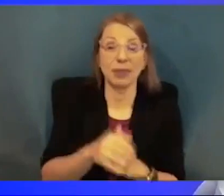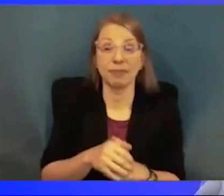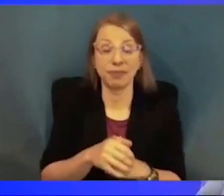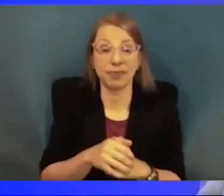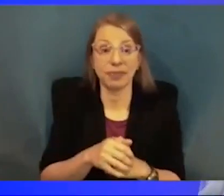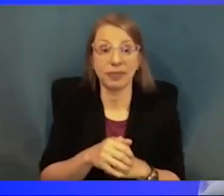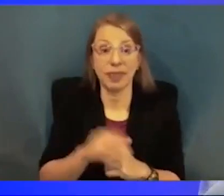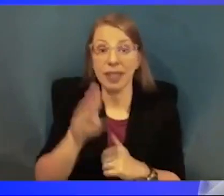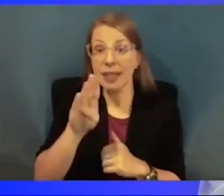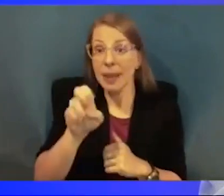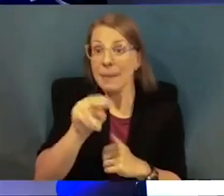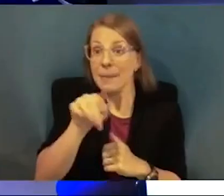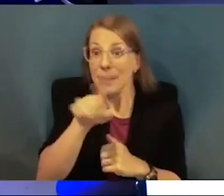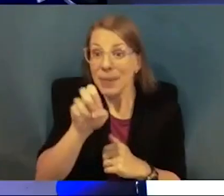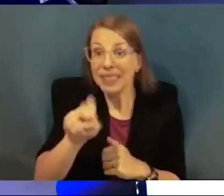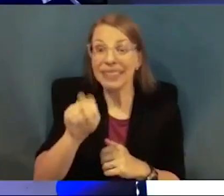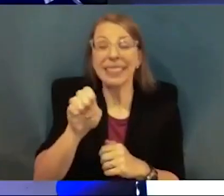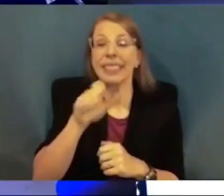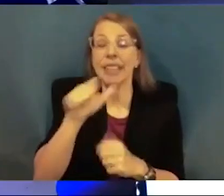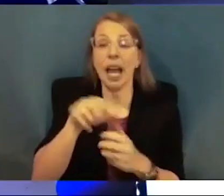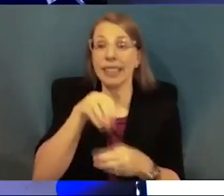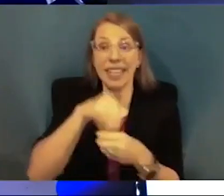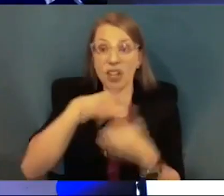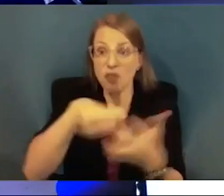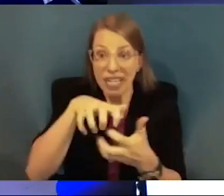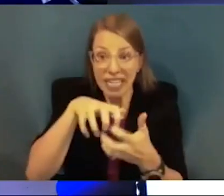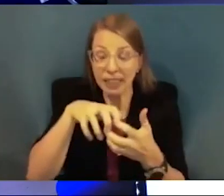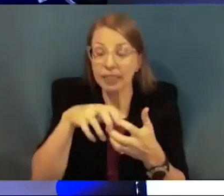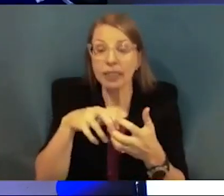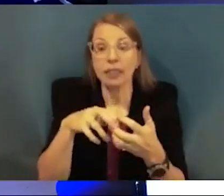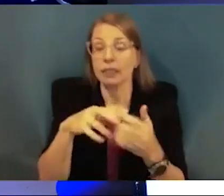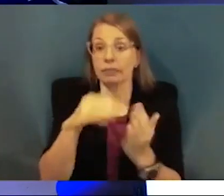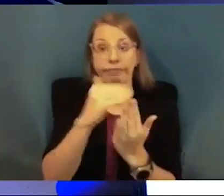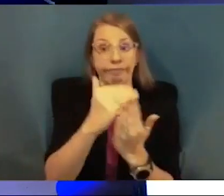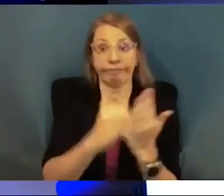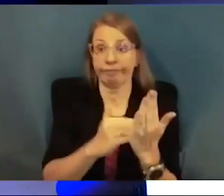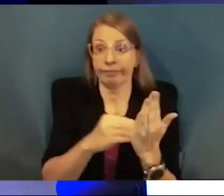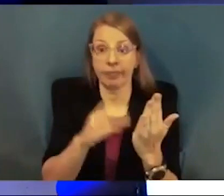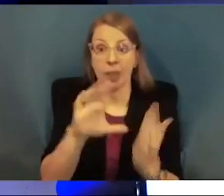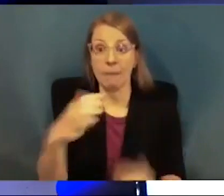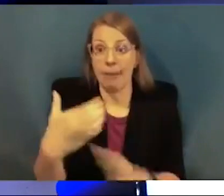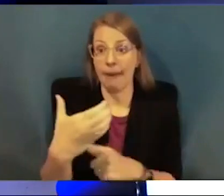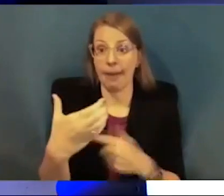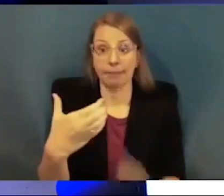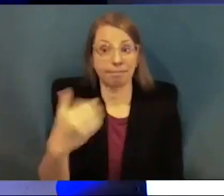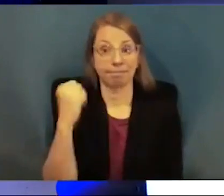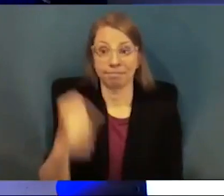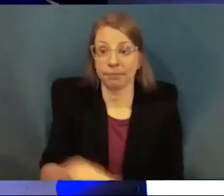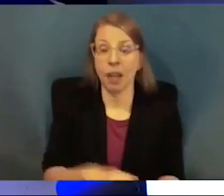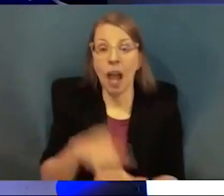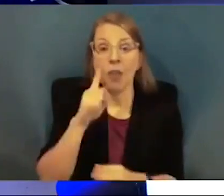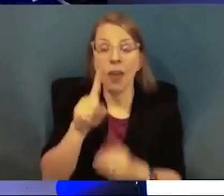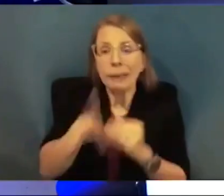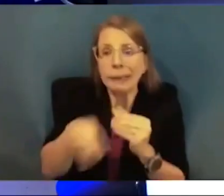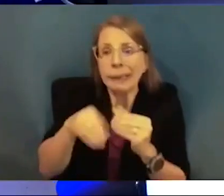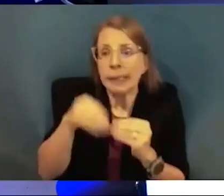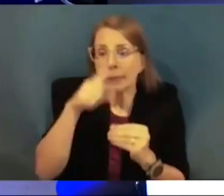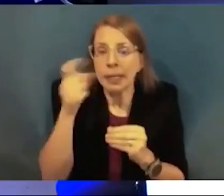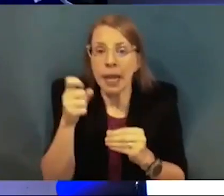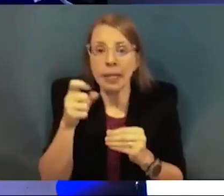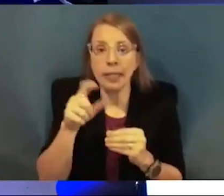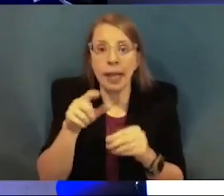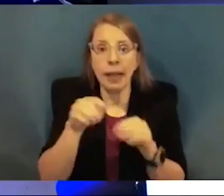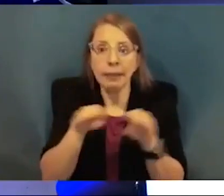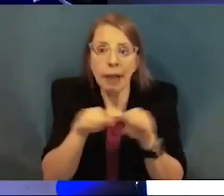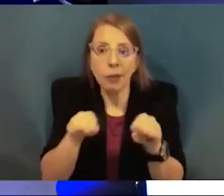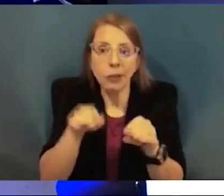the ingredients. Okay, so they're not going to admit to having that on the list of ingredients. It should not be but I thought in that there. they sneak it in there because some of the levels are low enough that it's safe. I mean, we hear a lot